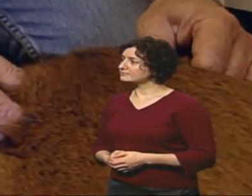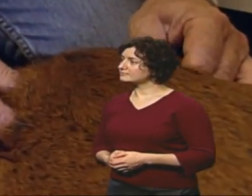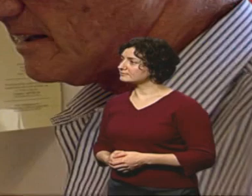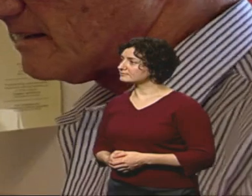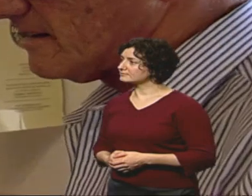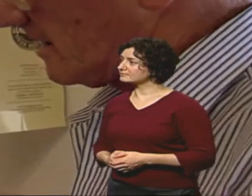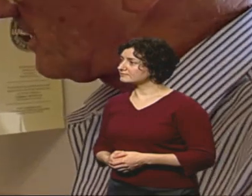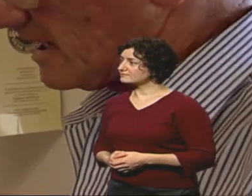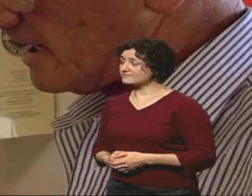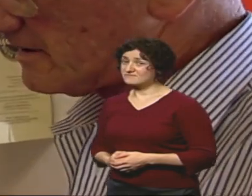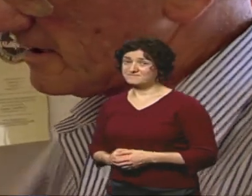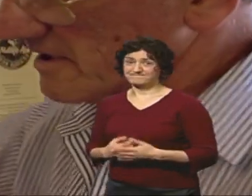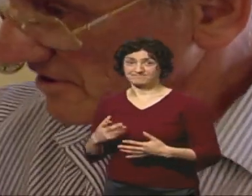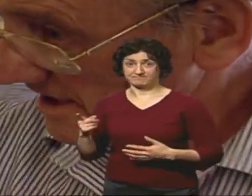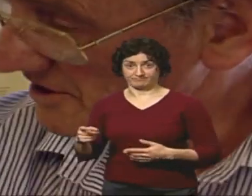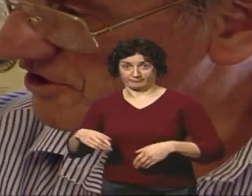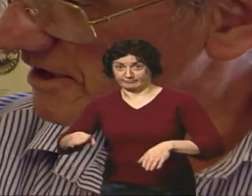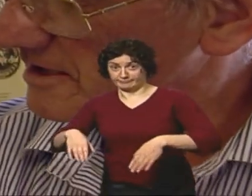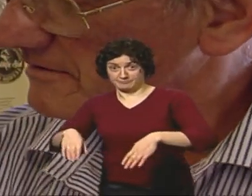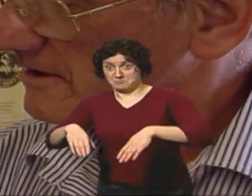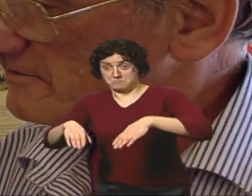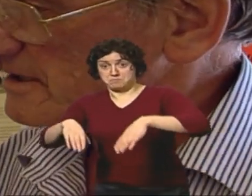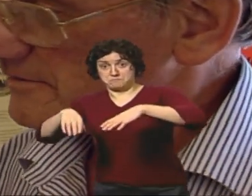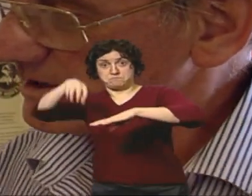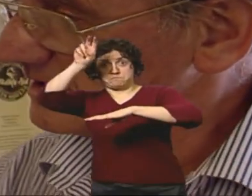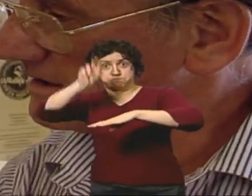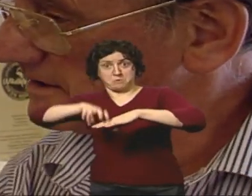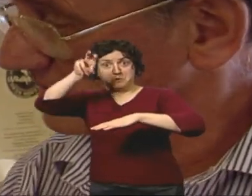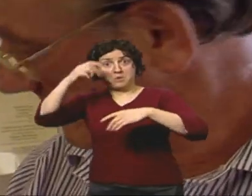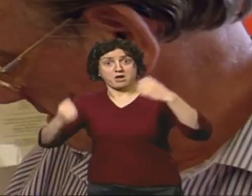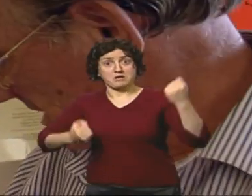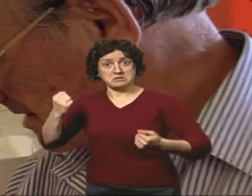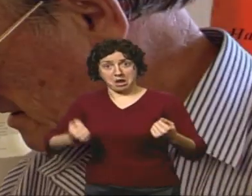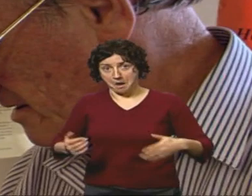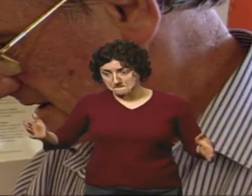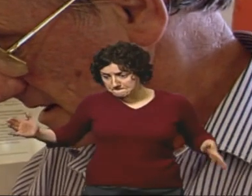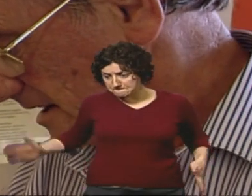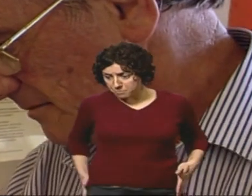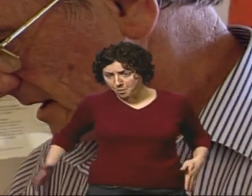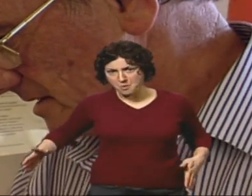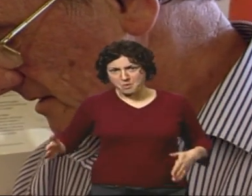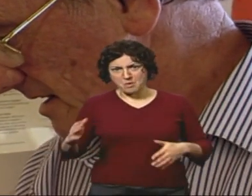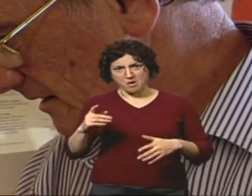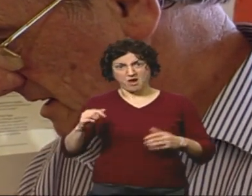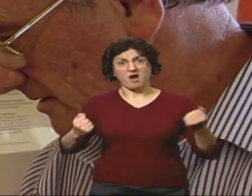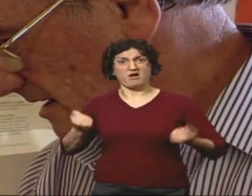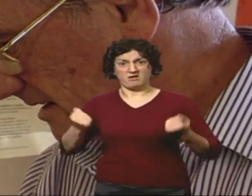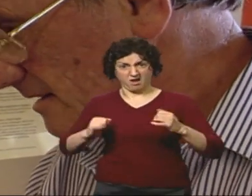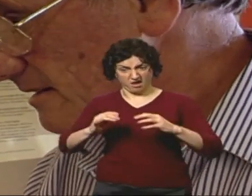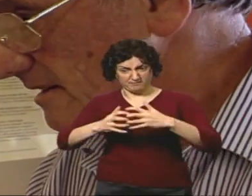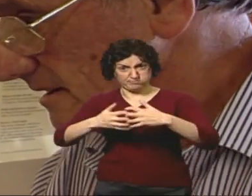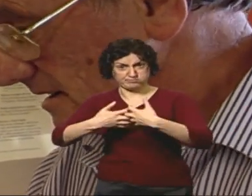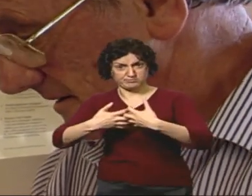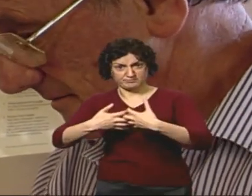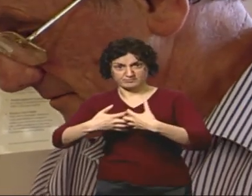They can go 12-foot fence from a stand. He cleared this and just landed straight in the road, right in front of this car that was coming past, you see. Well, it hasn't done the car any good. No,